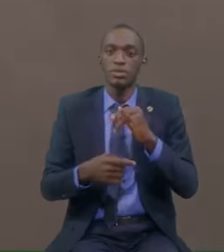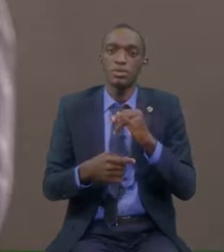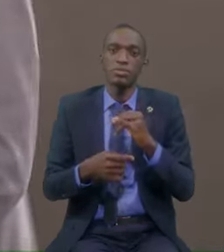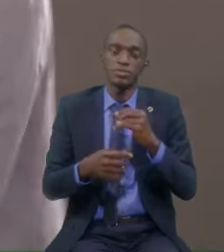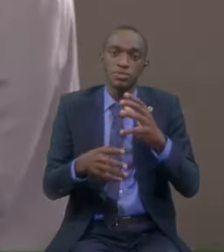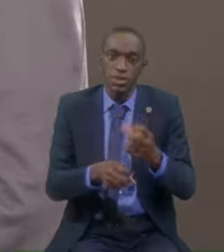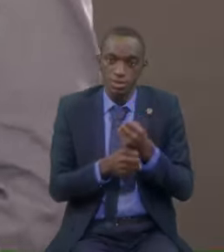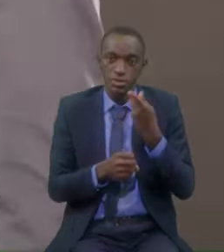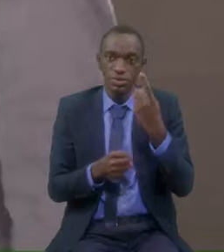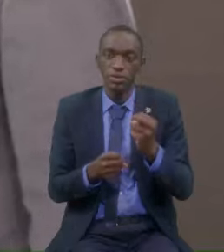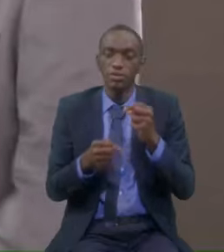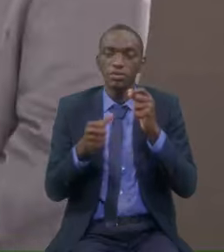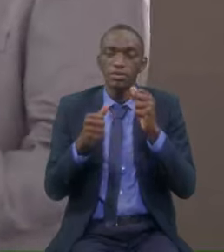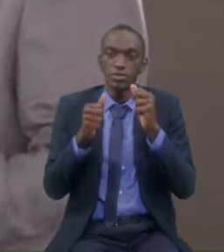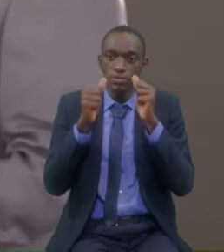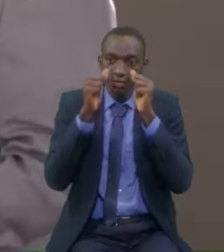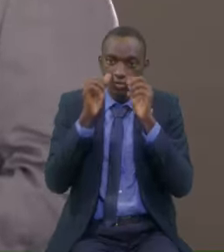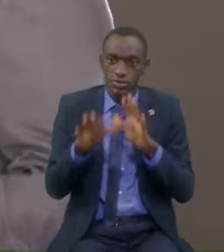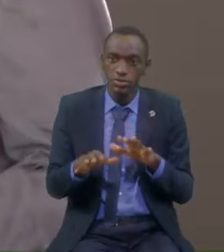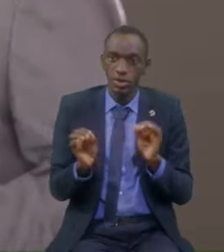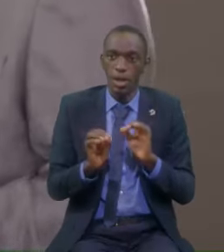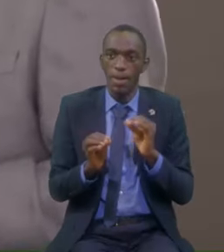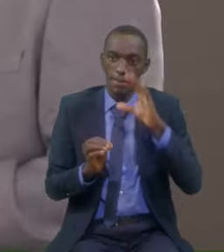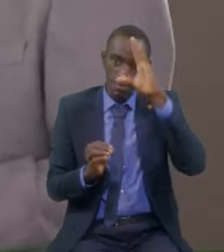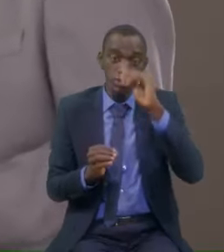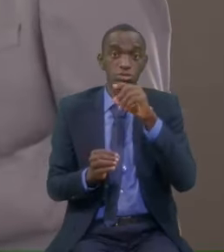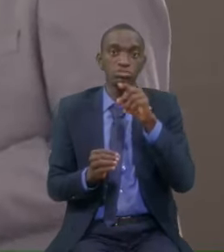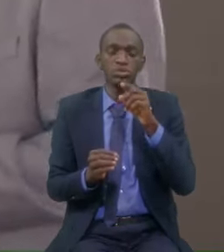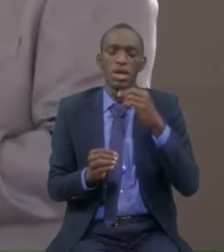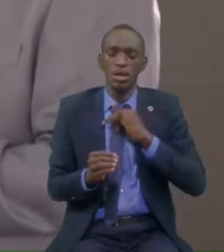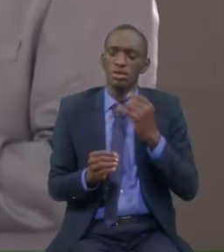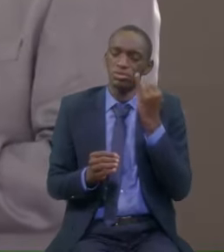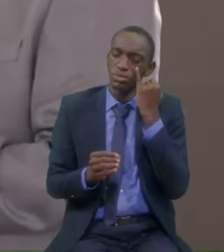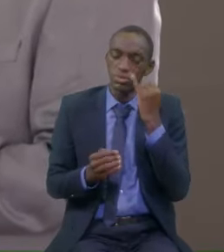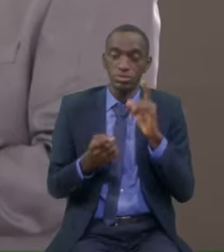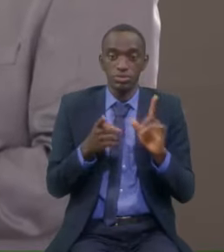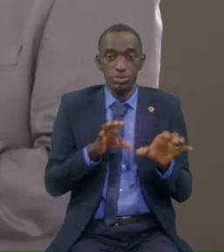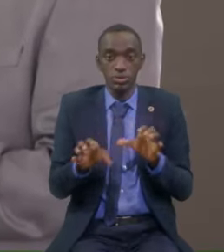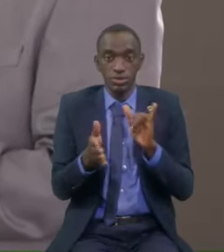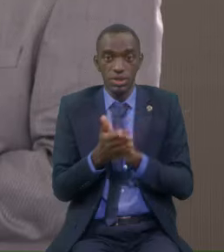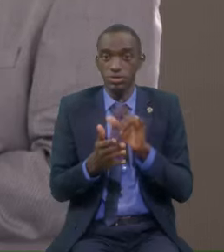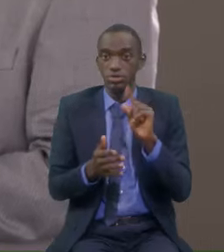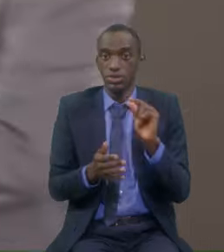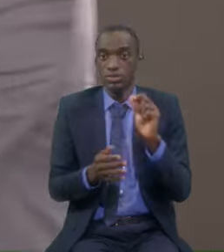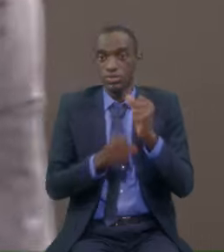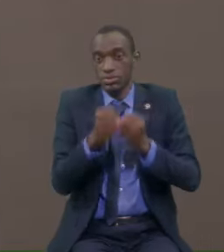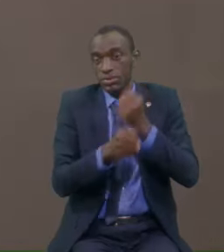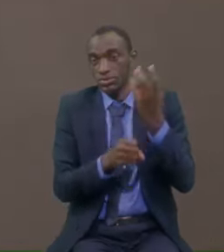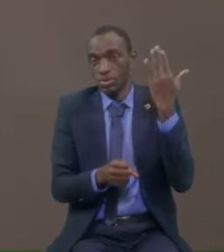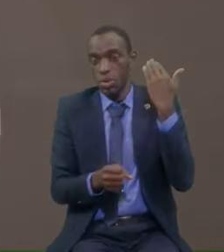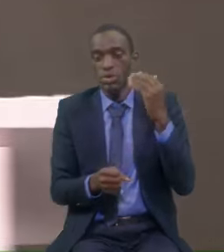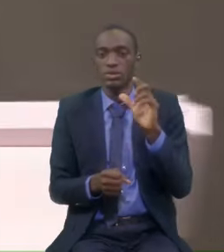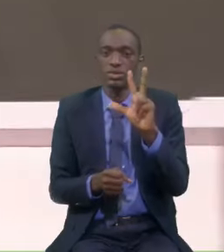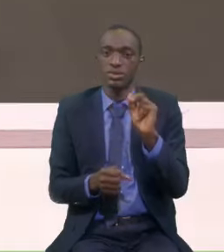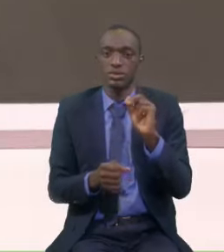minister. I could have done that 20 years ago, but now, 20 years after, what can I do? I could have